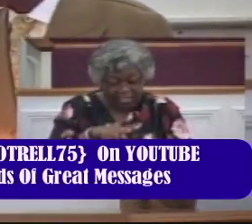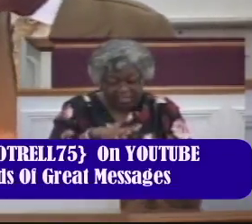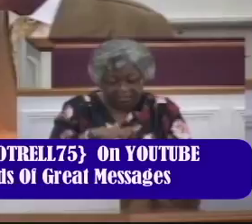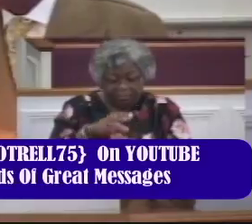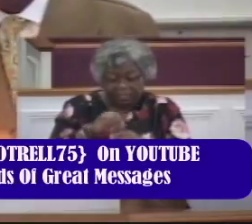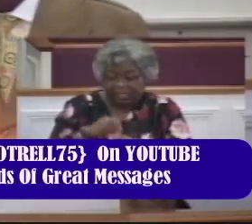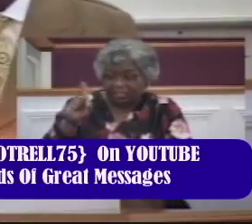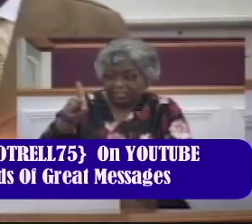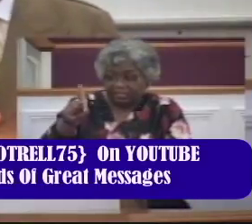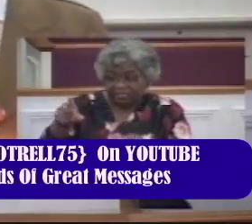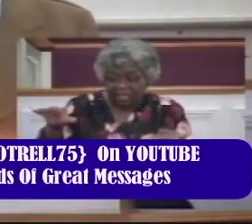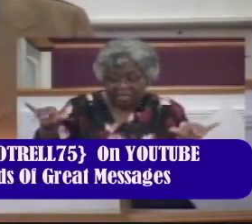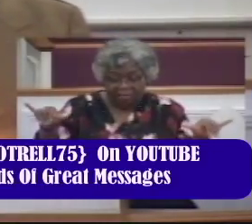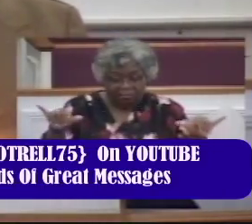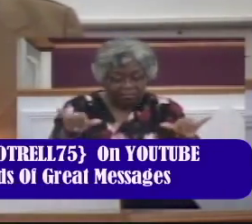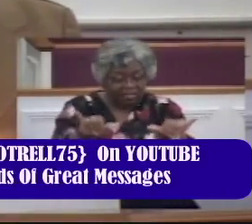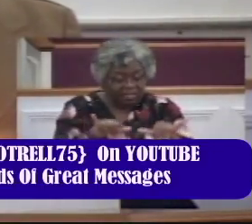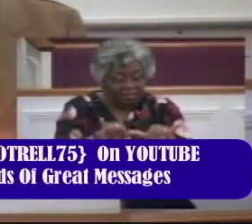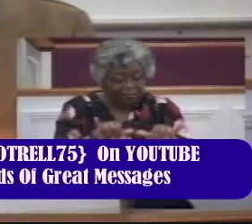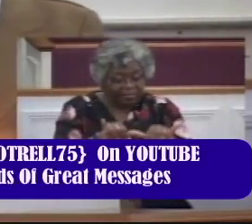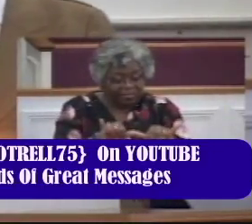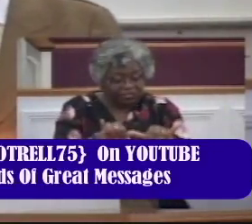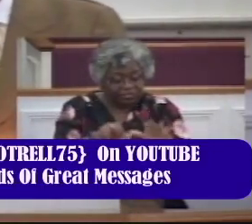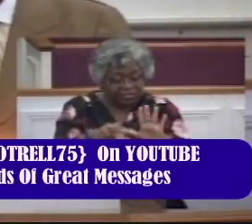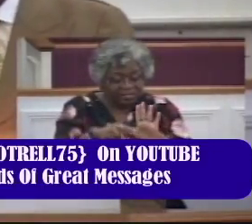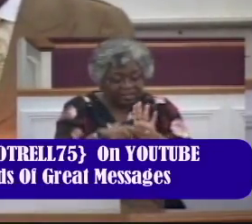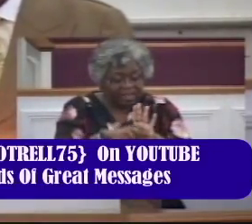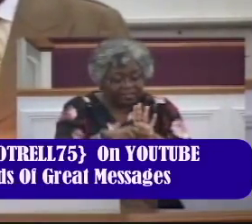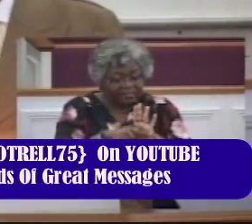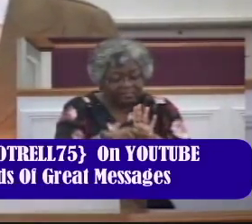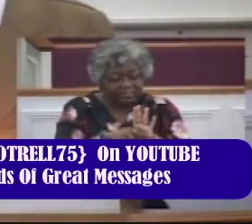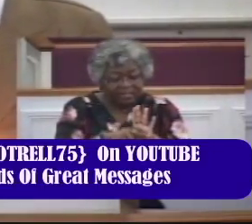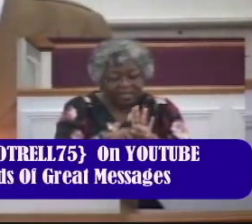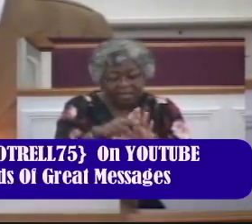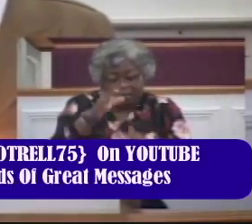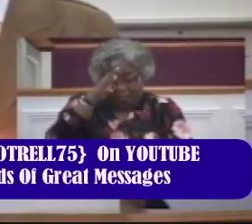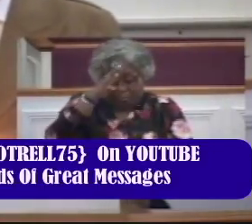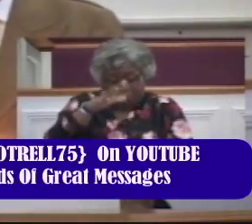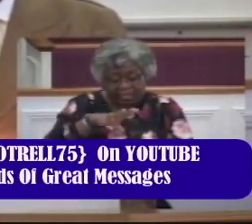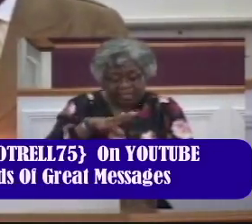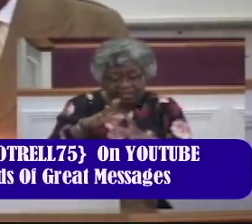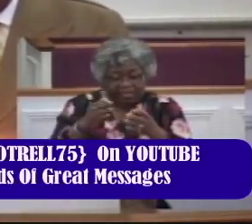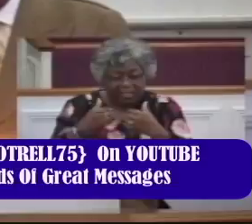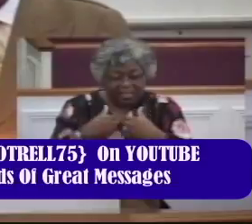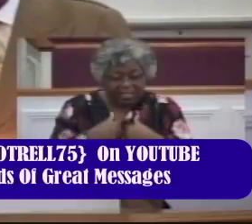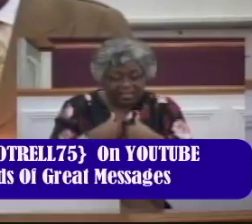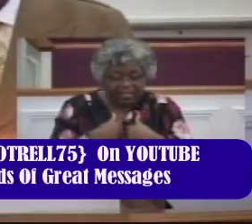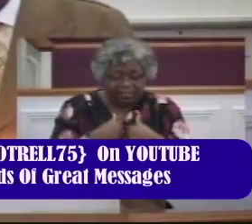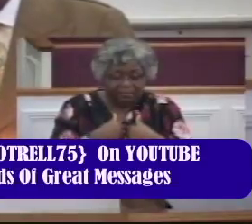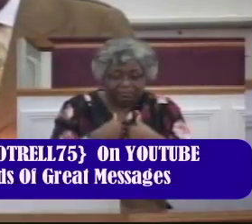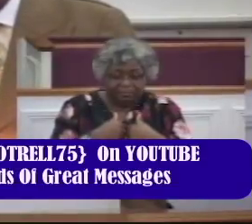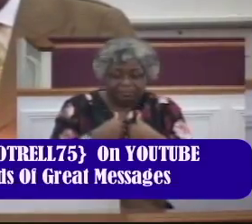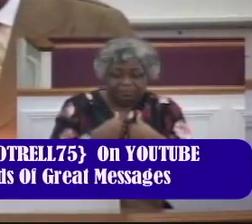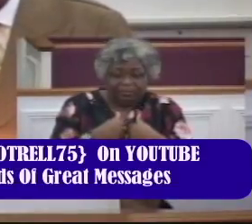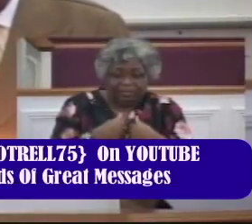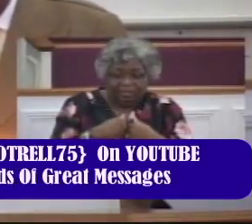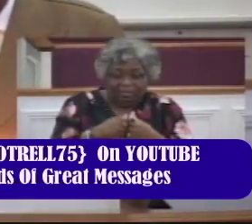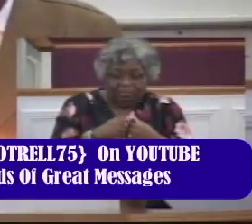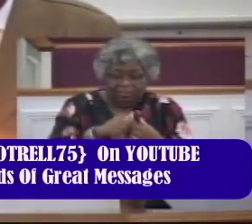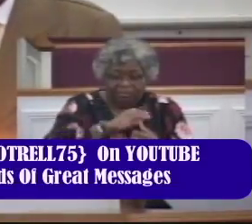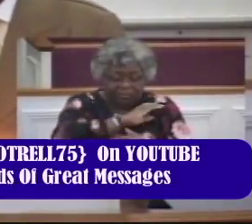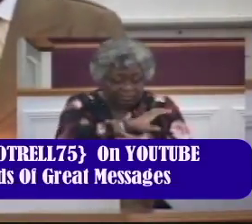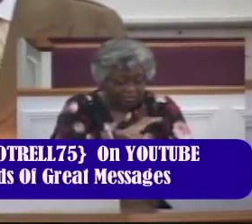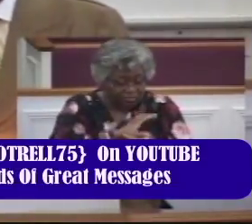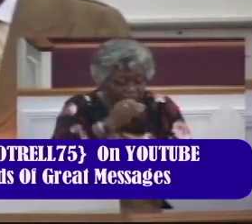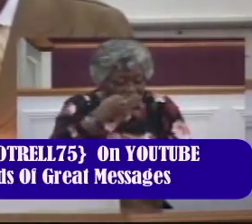in his image and in his own likeness. Man had the virtues of God.